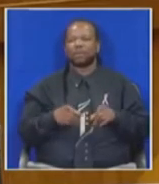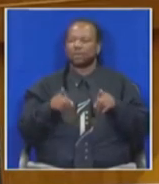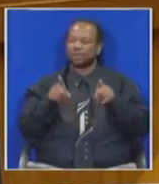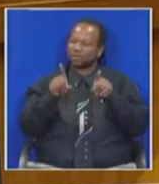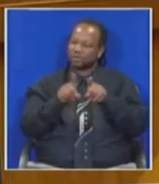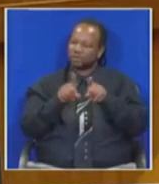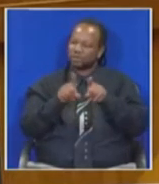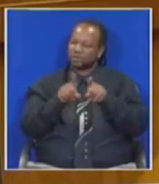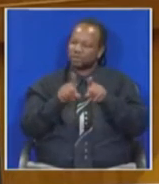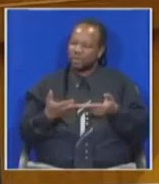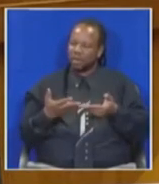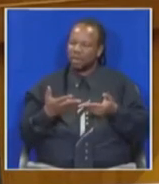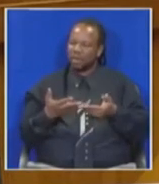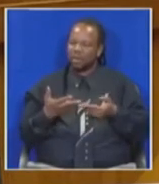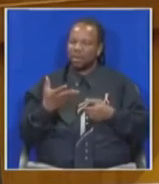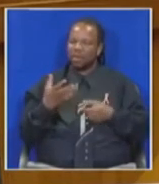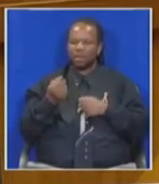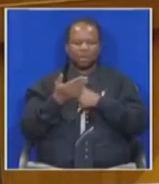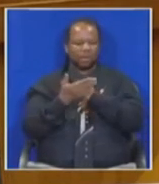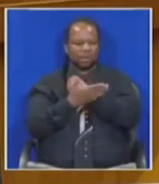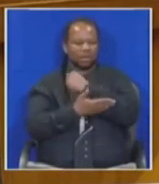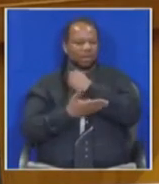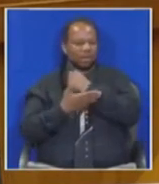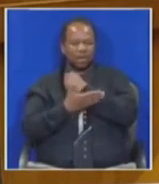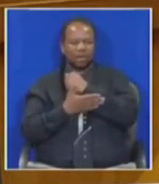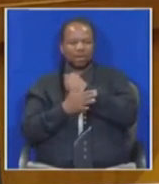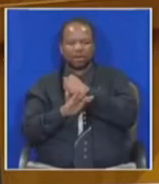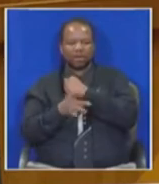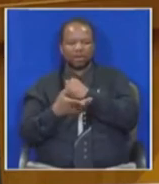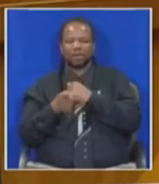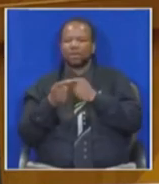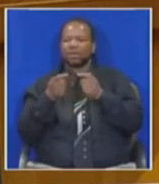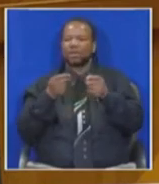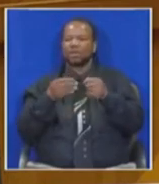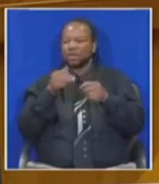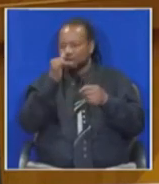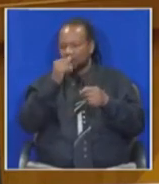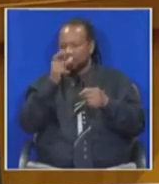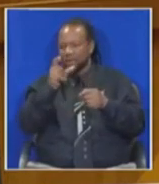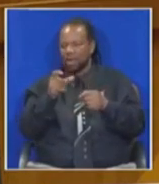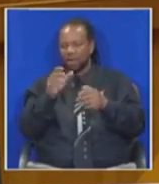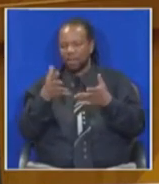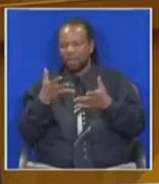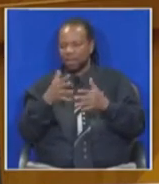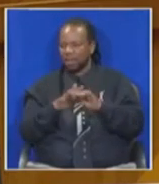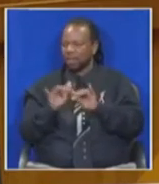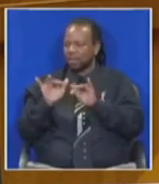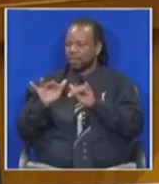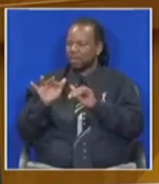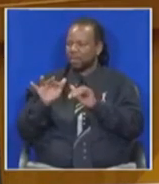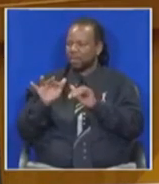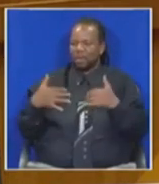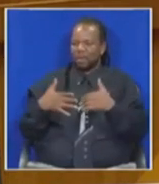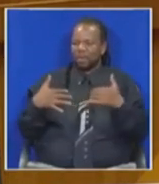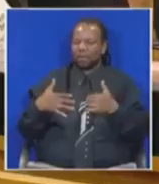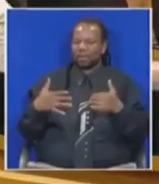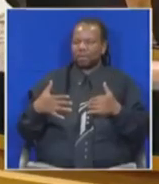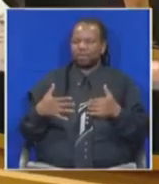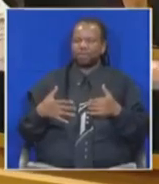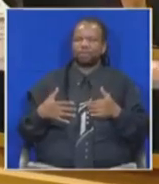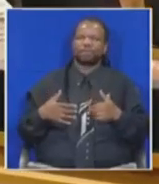take our country back from the criminals that are crippling our society with fear, and from